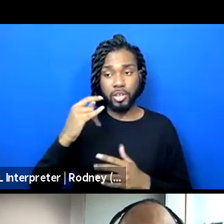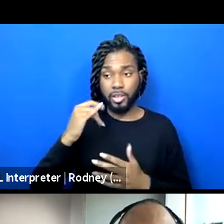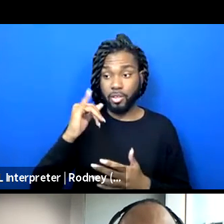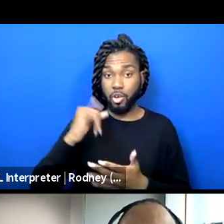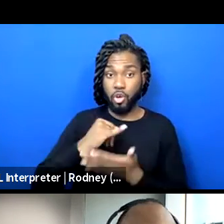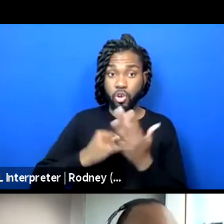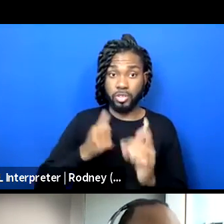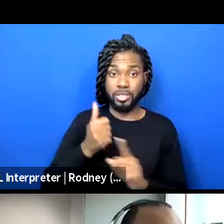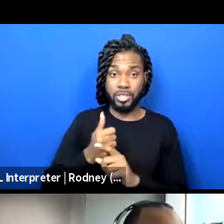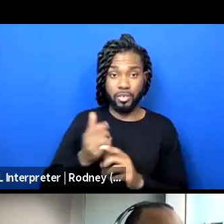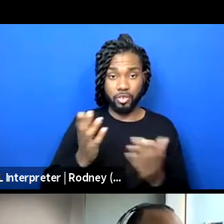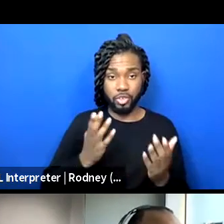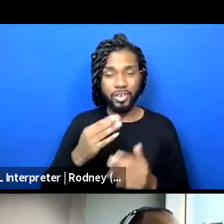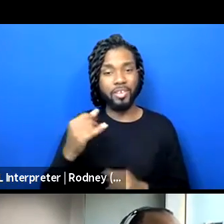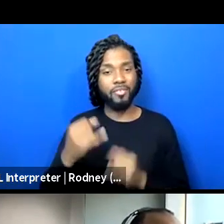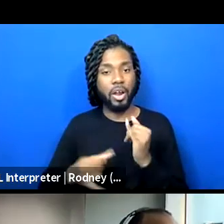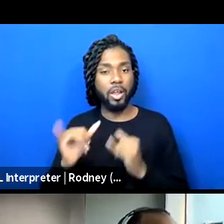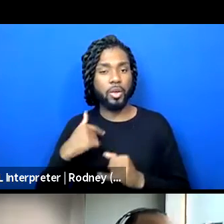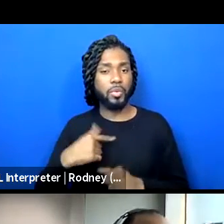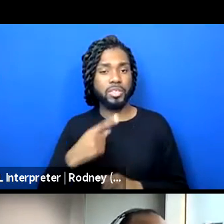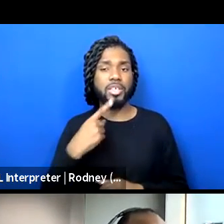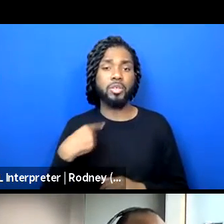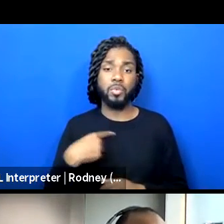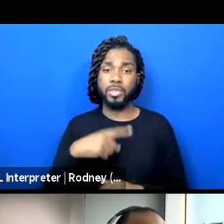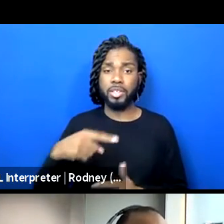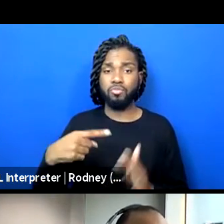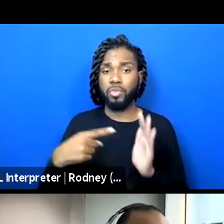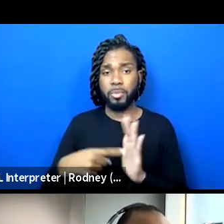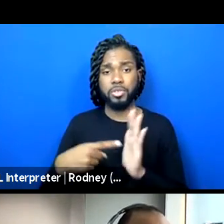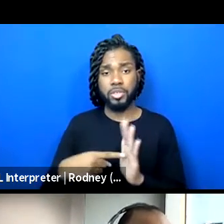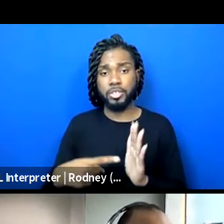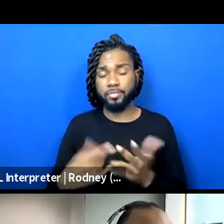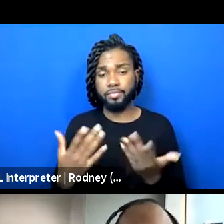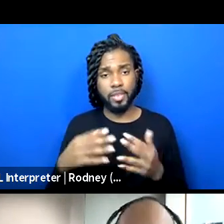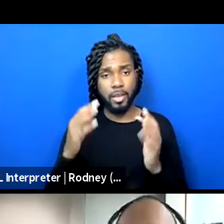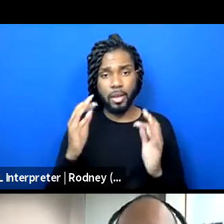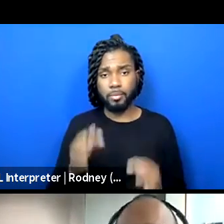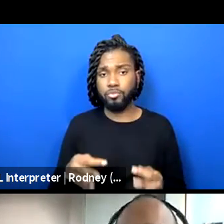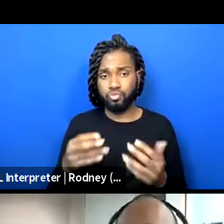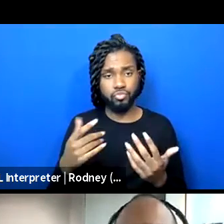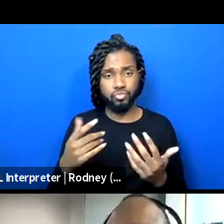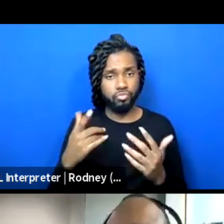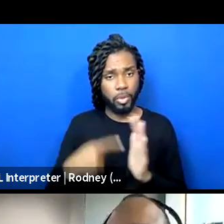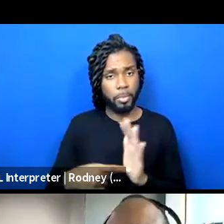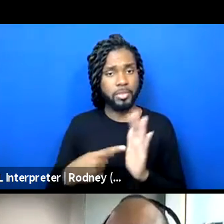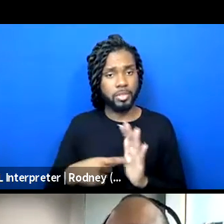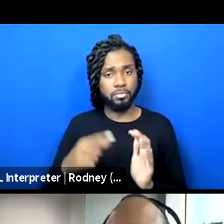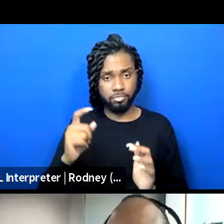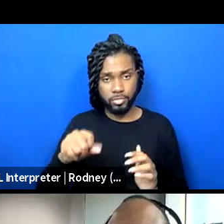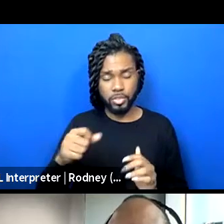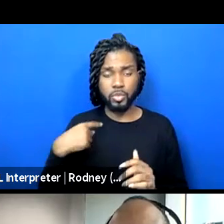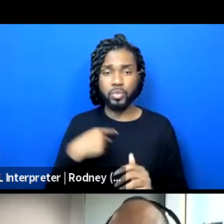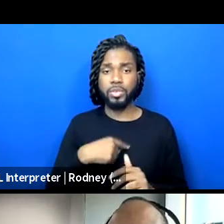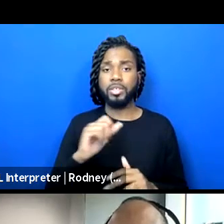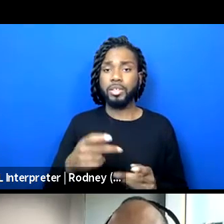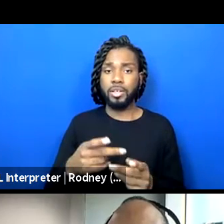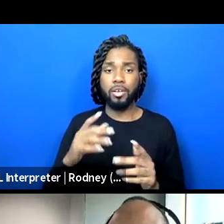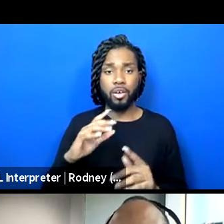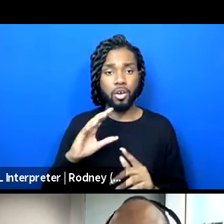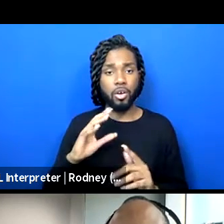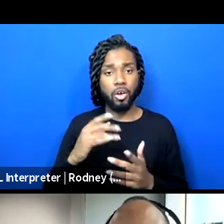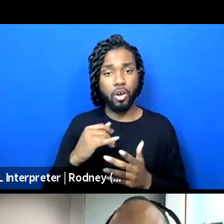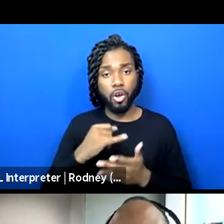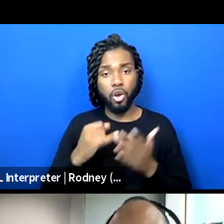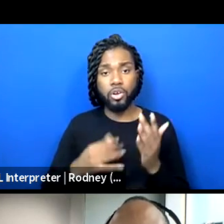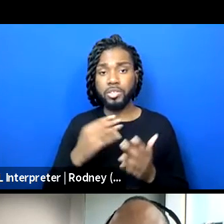service. Finally, as we said, we need representation. Absolute representation. Yes, we need a position, an arts and culture